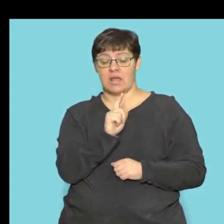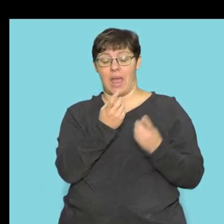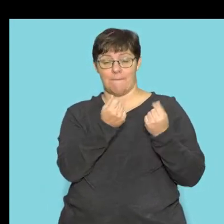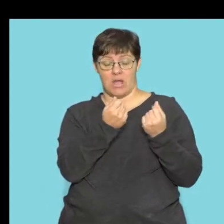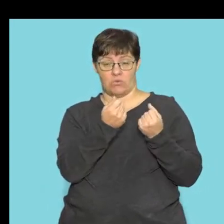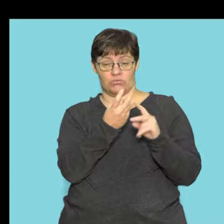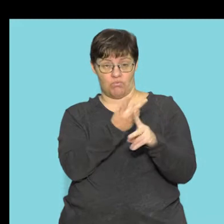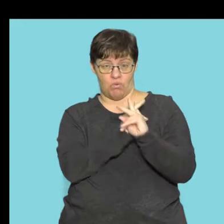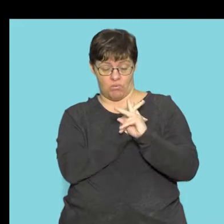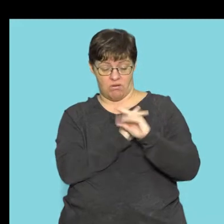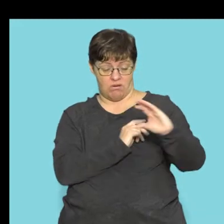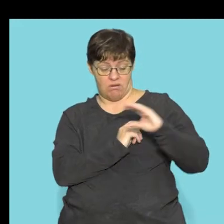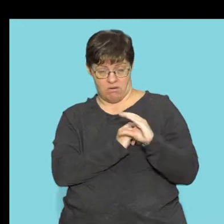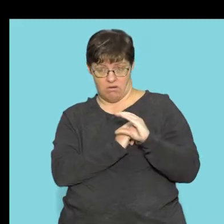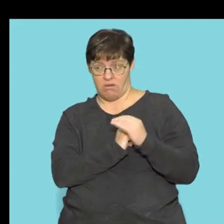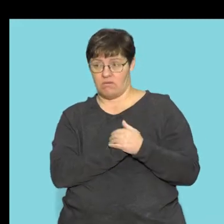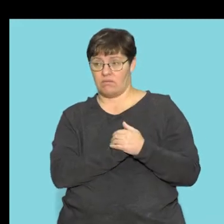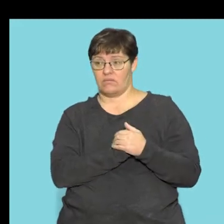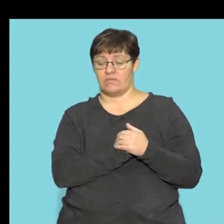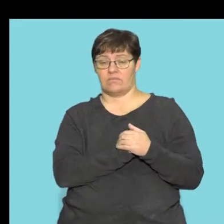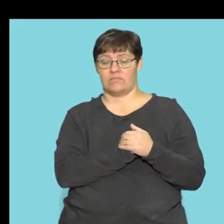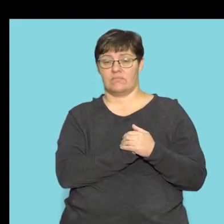loan amount